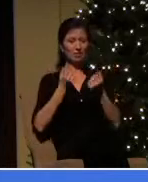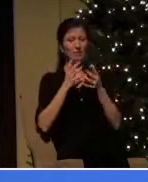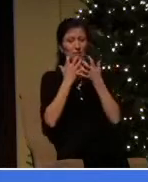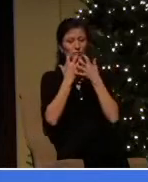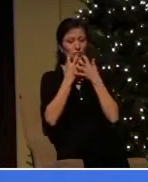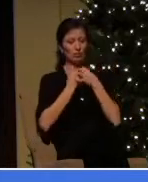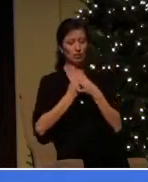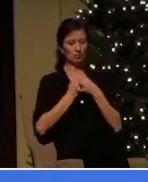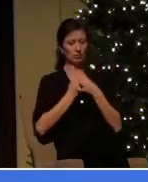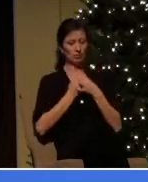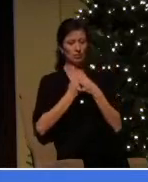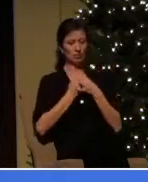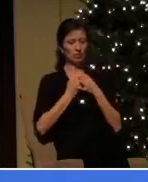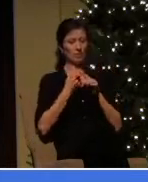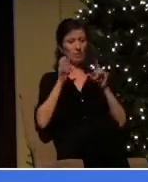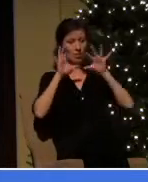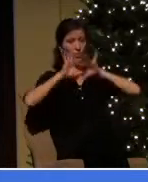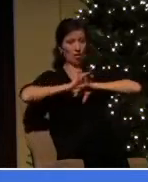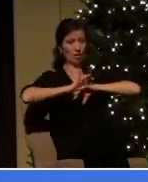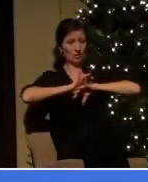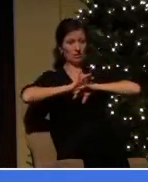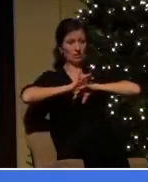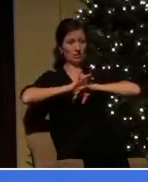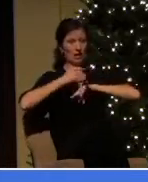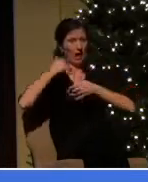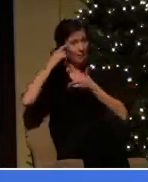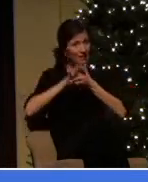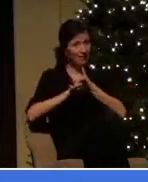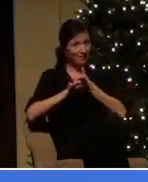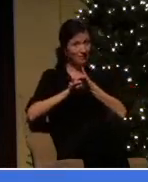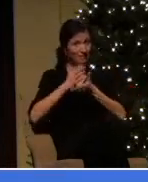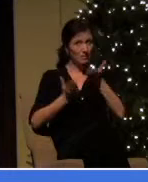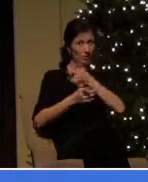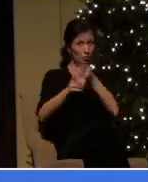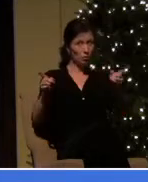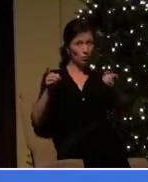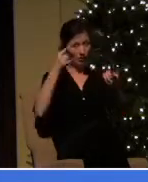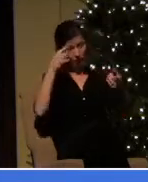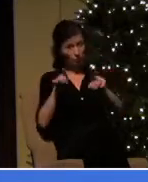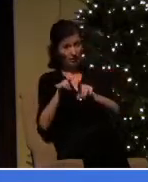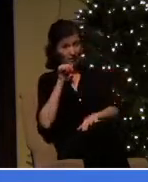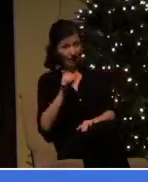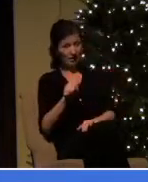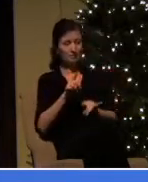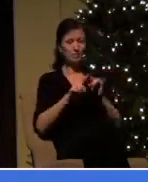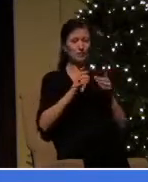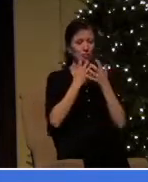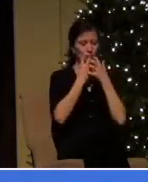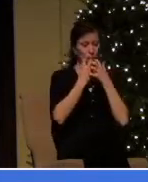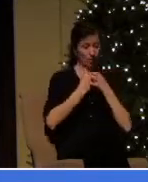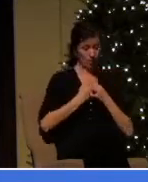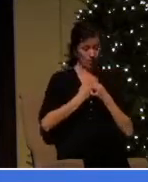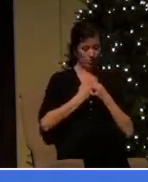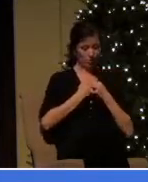darkness, I believe, and you may agree or disagree, the treasures of darkness, I